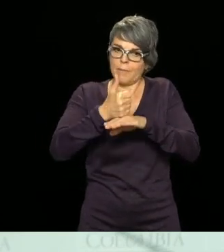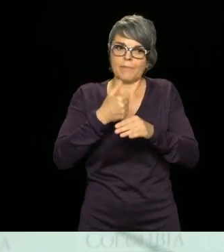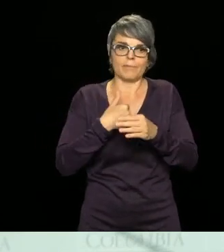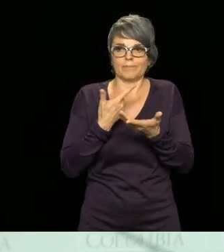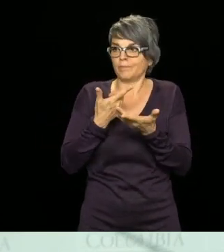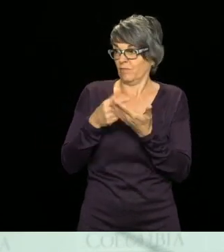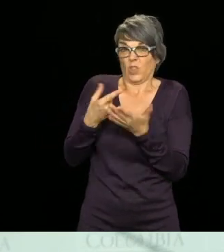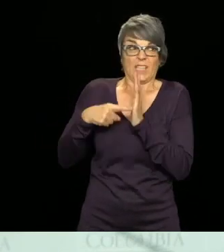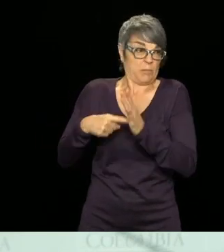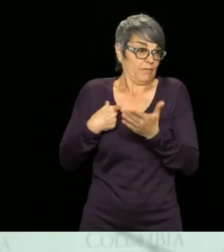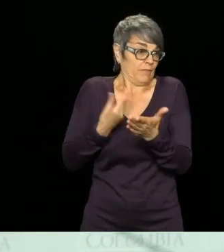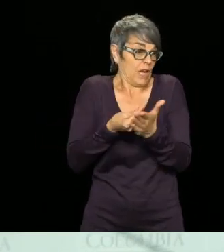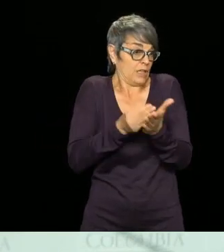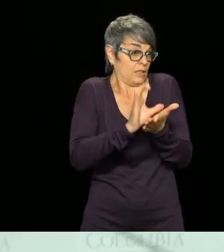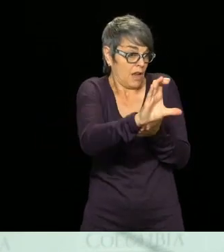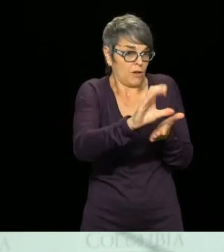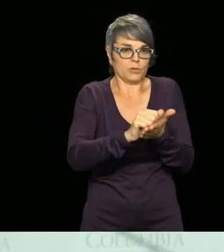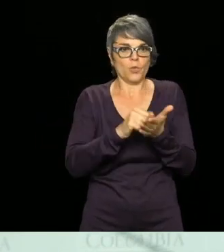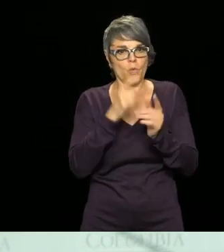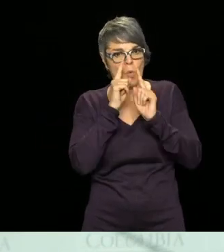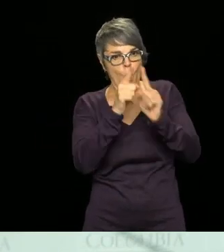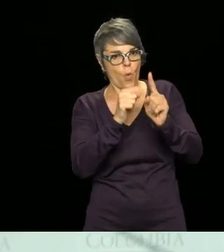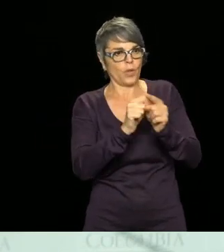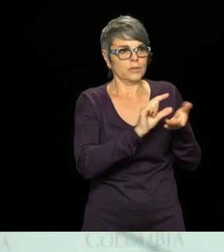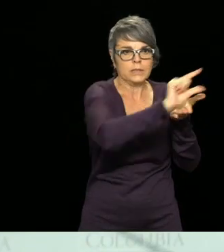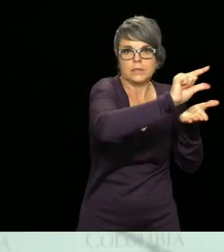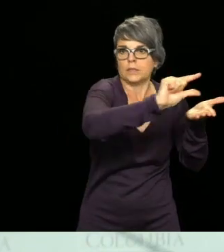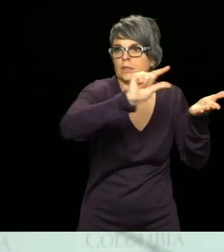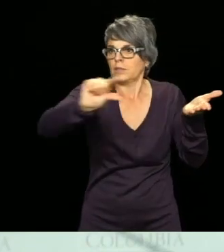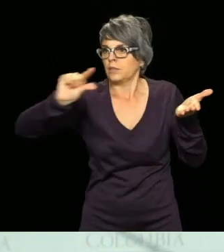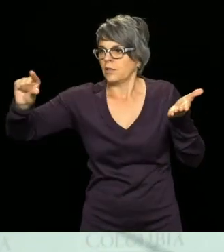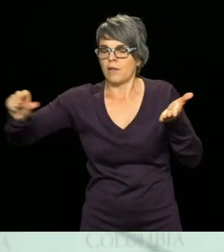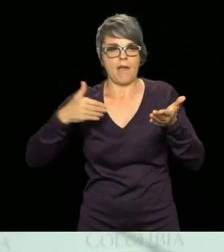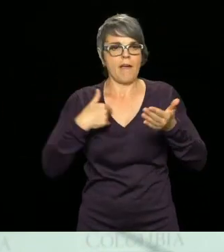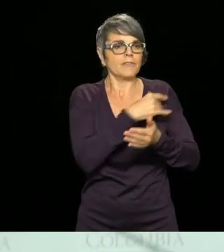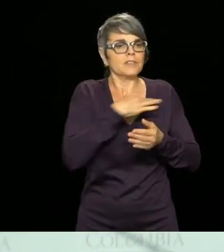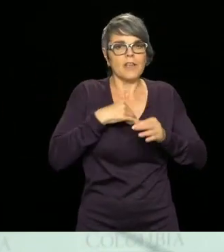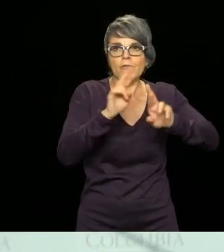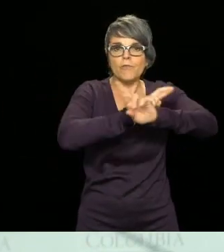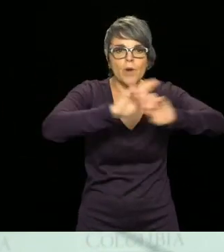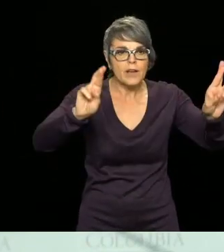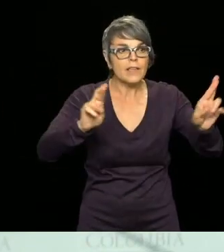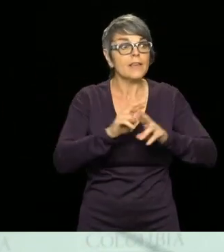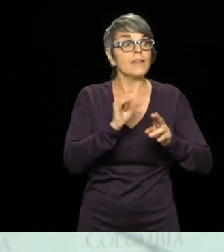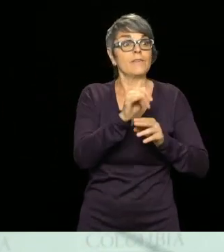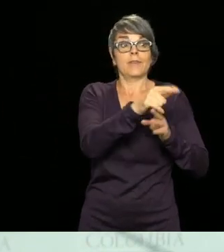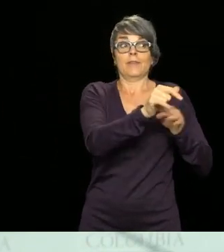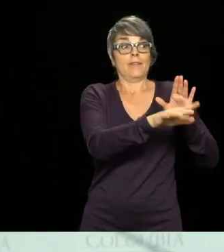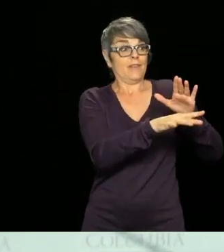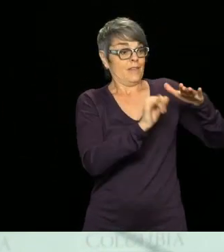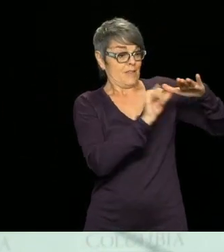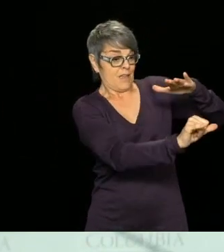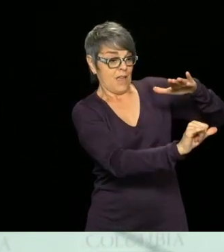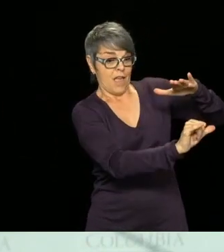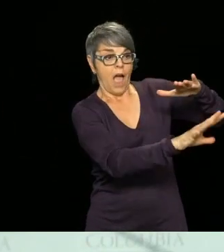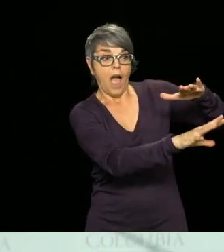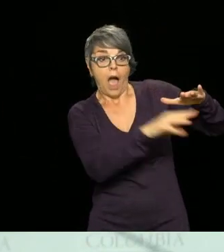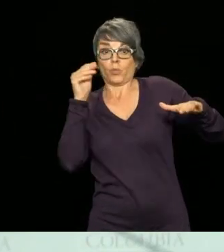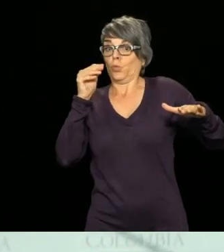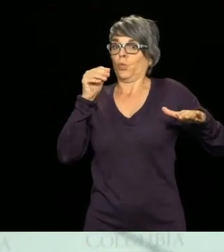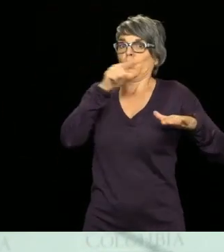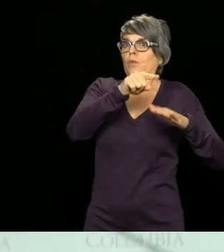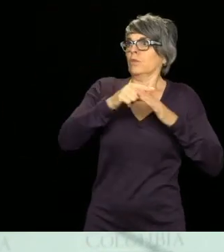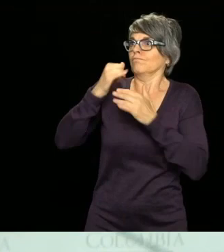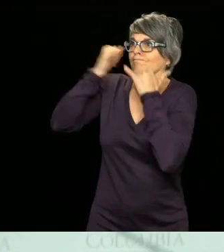is being announced today, so that there are staff in place to meet a higher demand, and also equipment for all of those